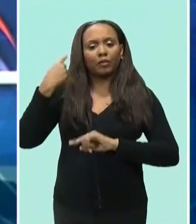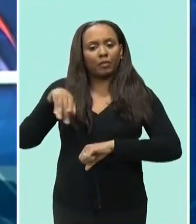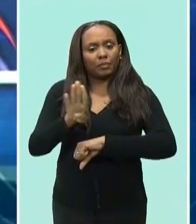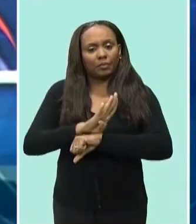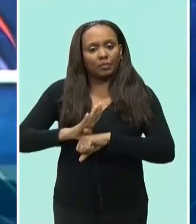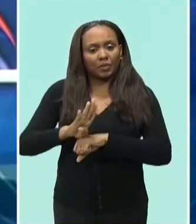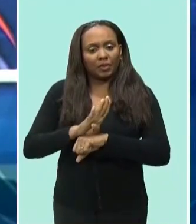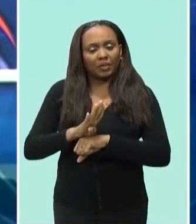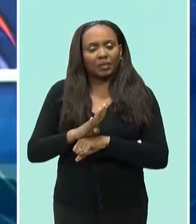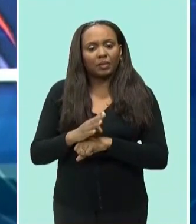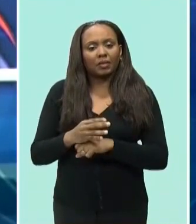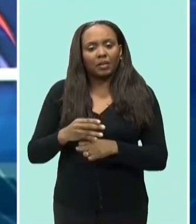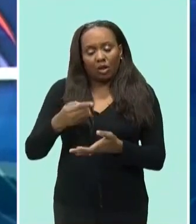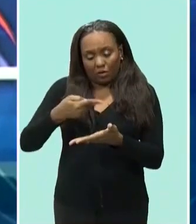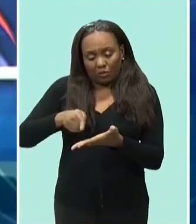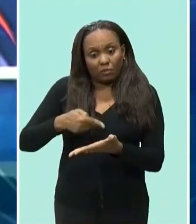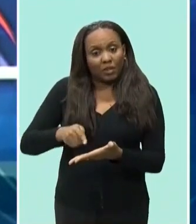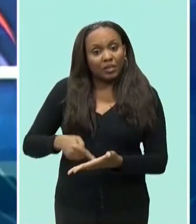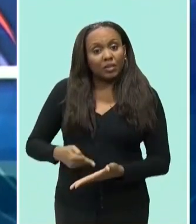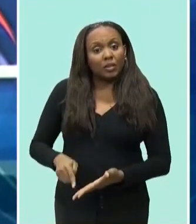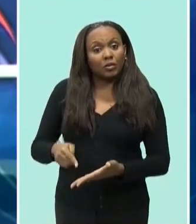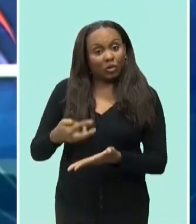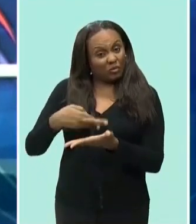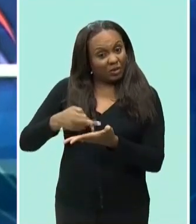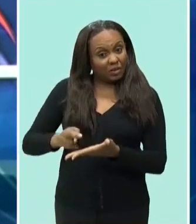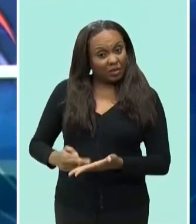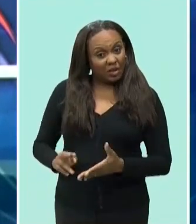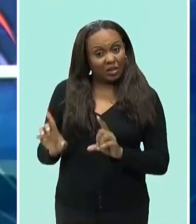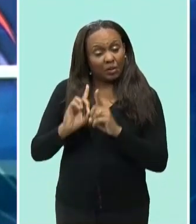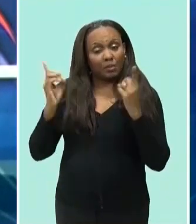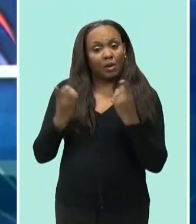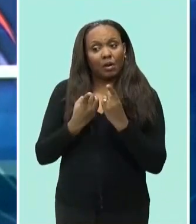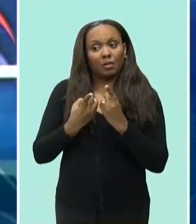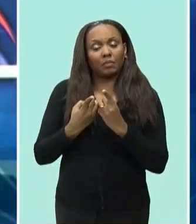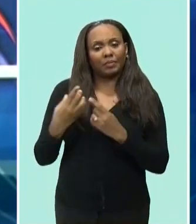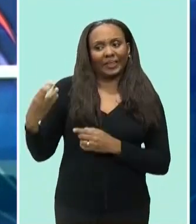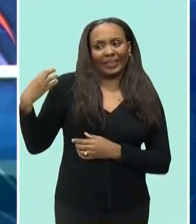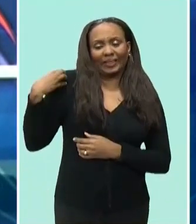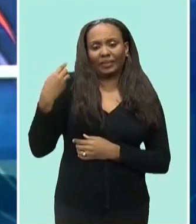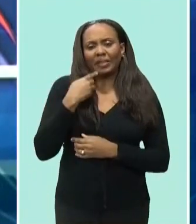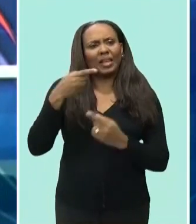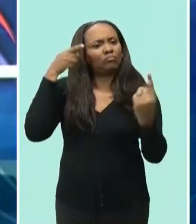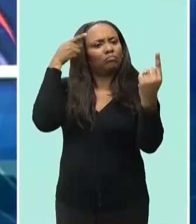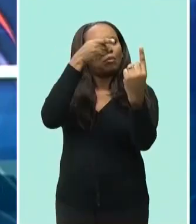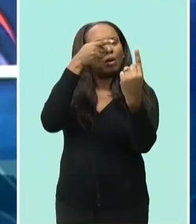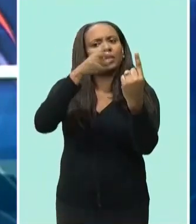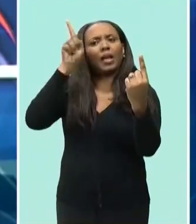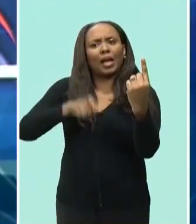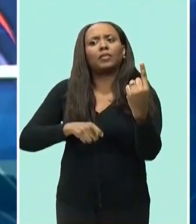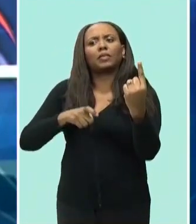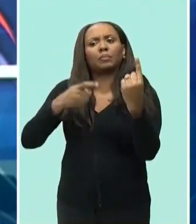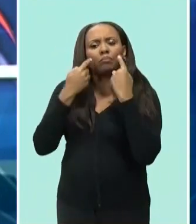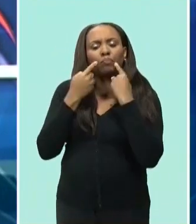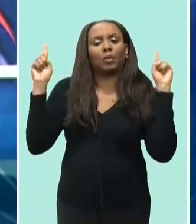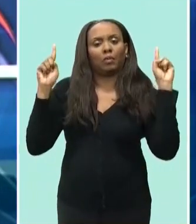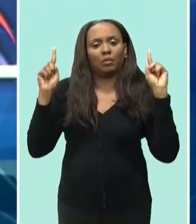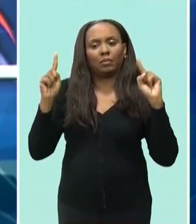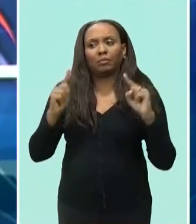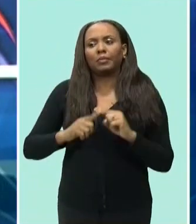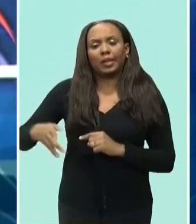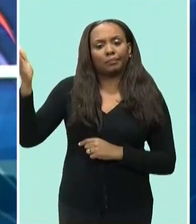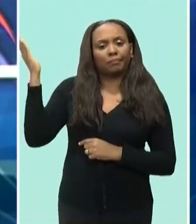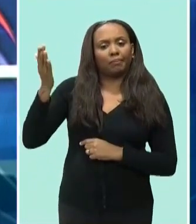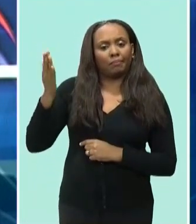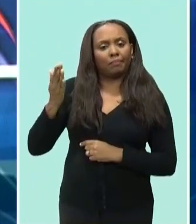IMF's Research Department, Oya Chilasoon, says that targets set by the IMF must be met. Ms. Chilasoon's comments came during the question